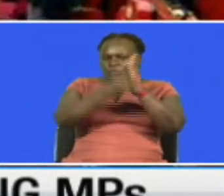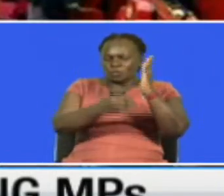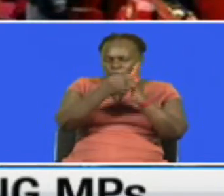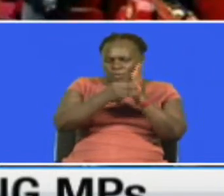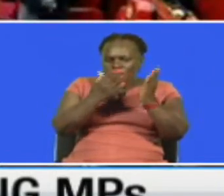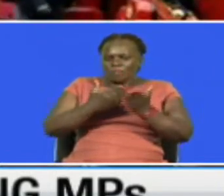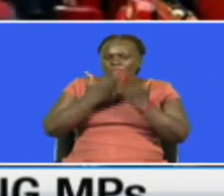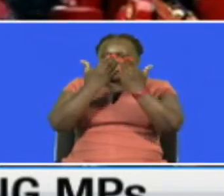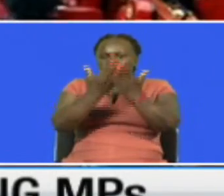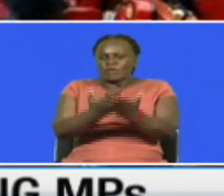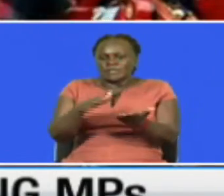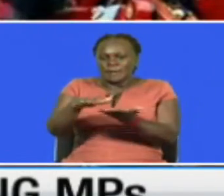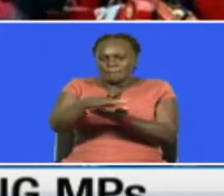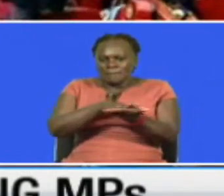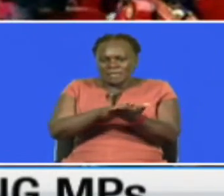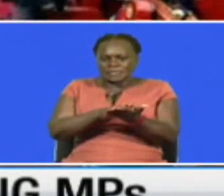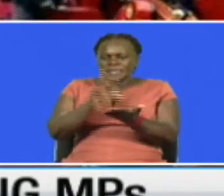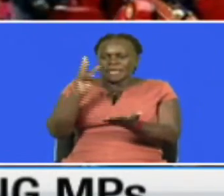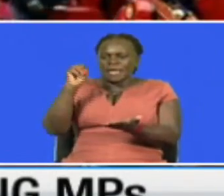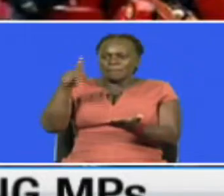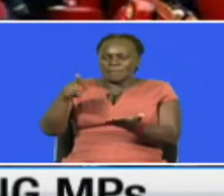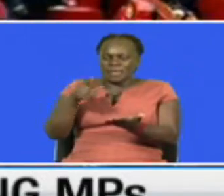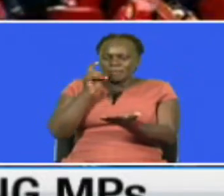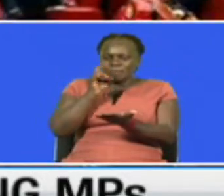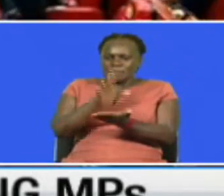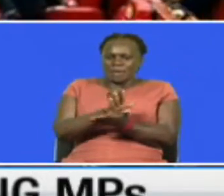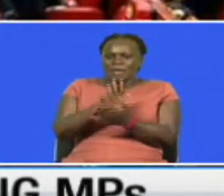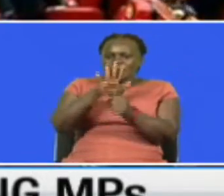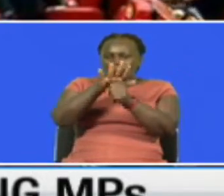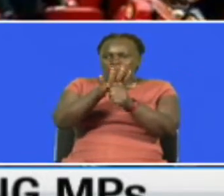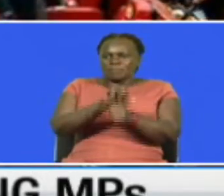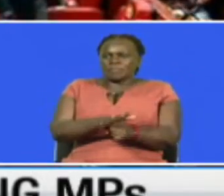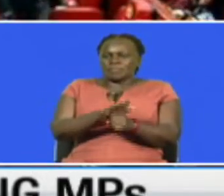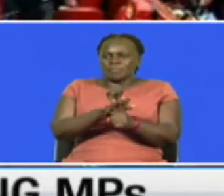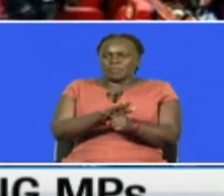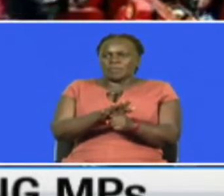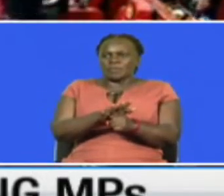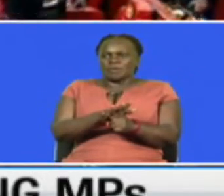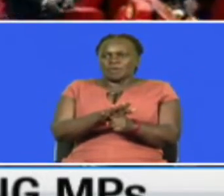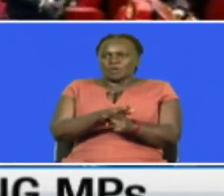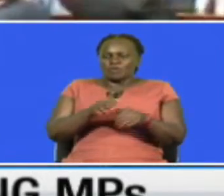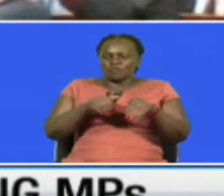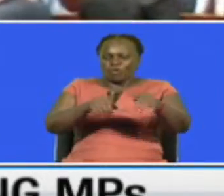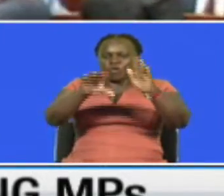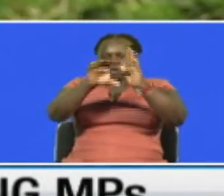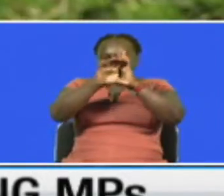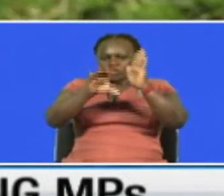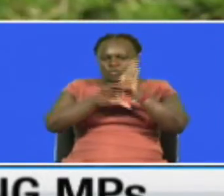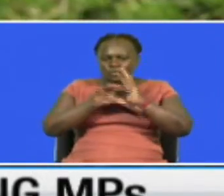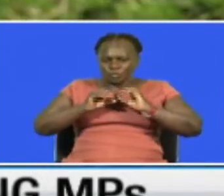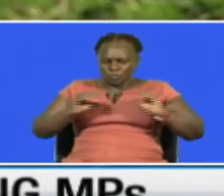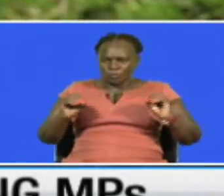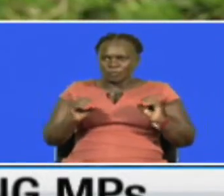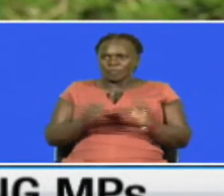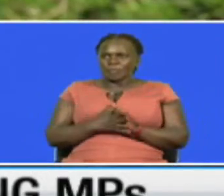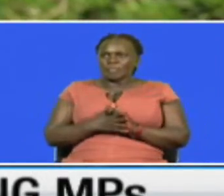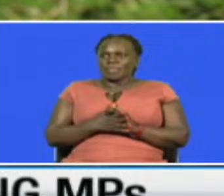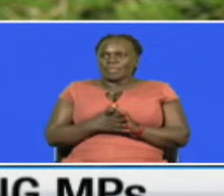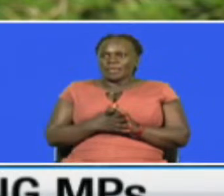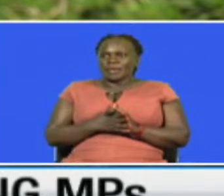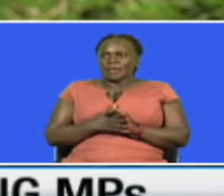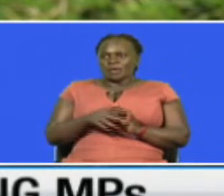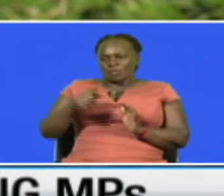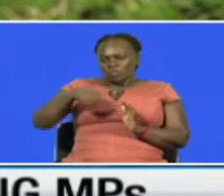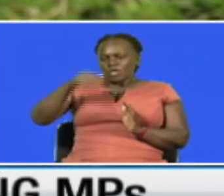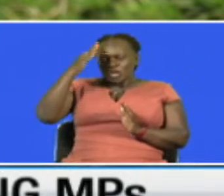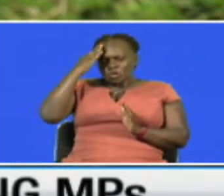which provided the grounds for an MP's removal as discriminatory and therefore unconstitutional. Where does that place us? And yet we